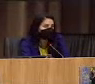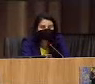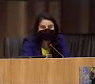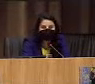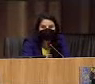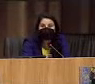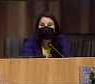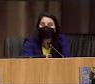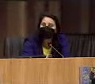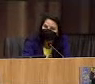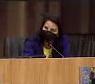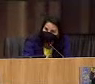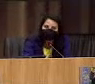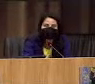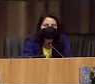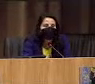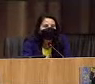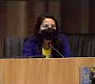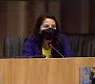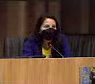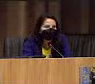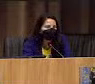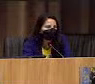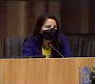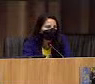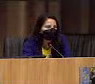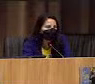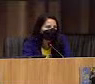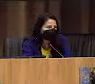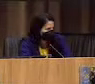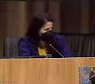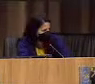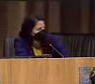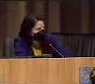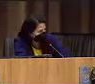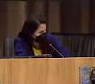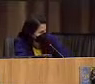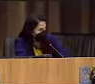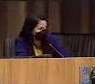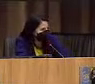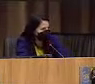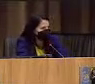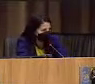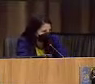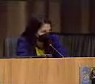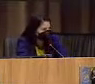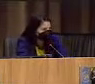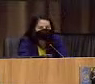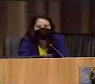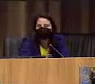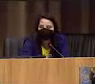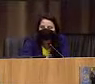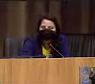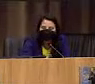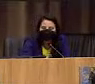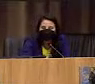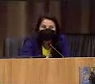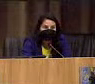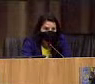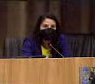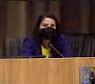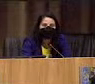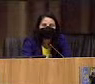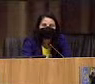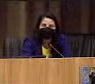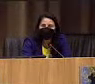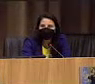to do the follow-up on the COVID-19 cases. Florianopolis was invited to participate in this project.